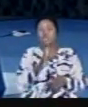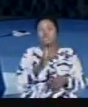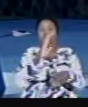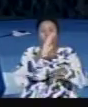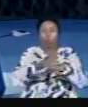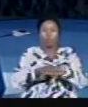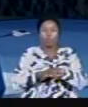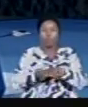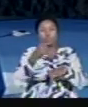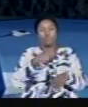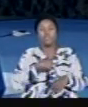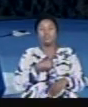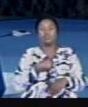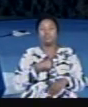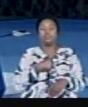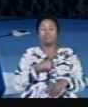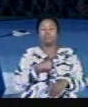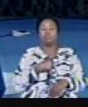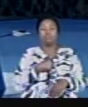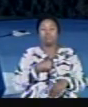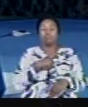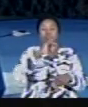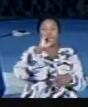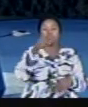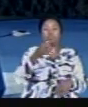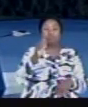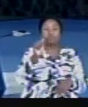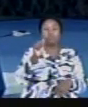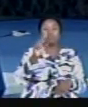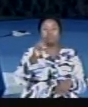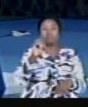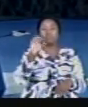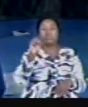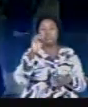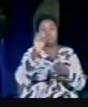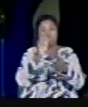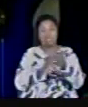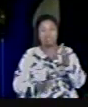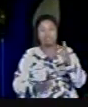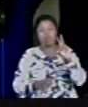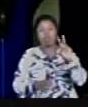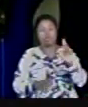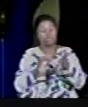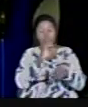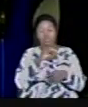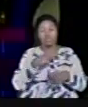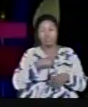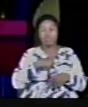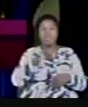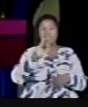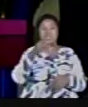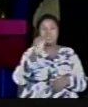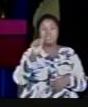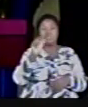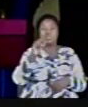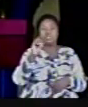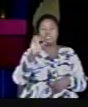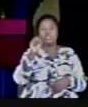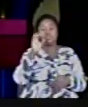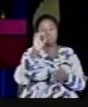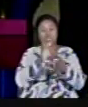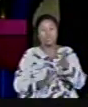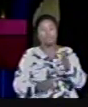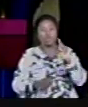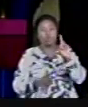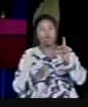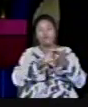me. James chapter 1, verse 6. In James chapter 1, verse 6, but